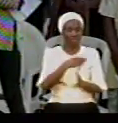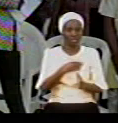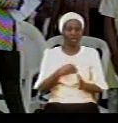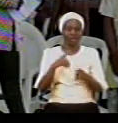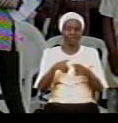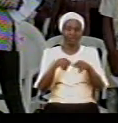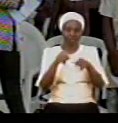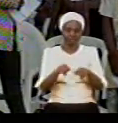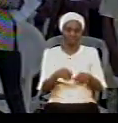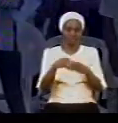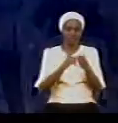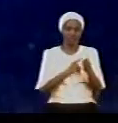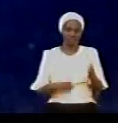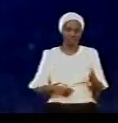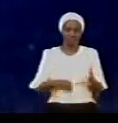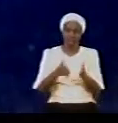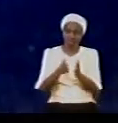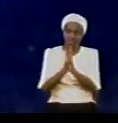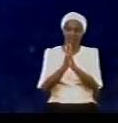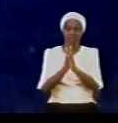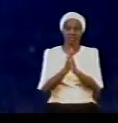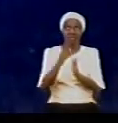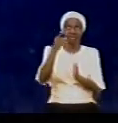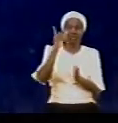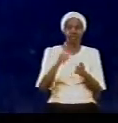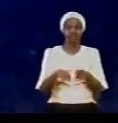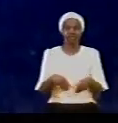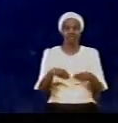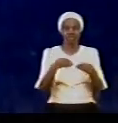sufficient grace, abundant grace.